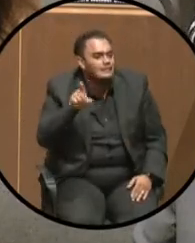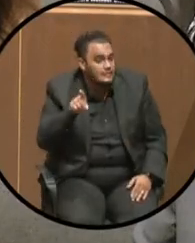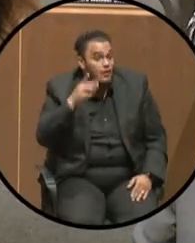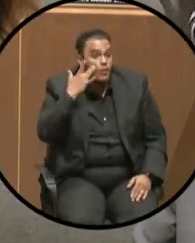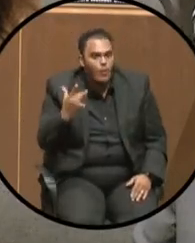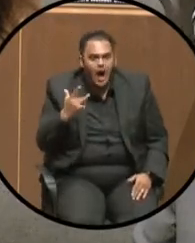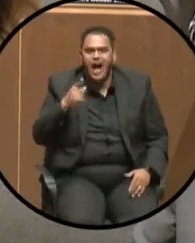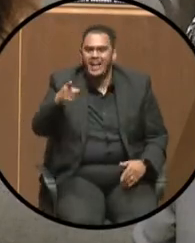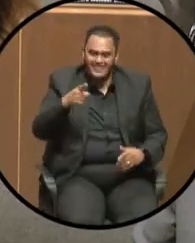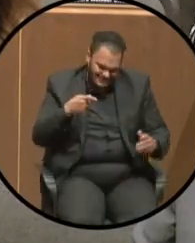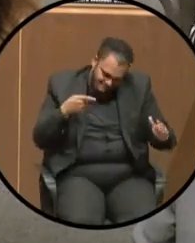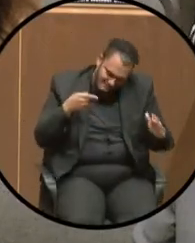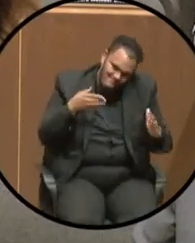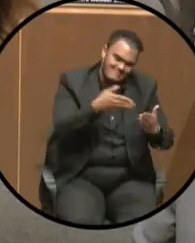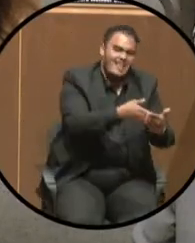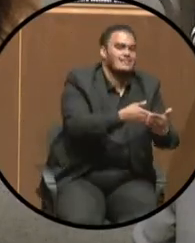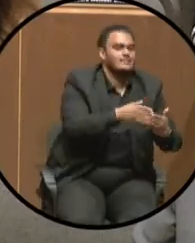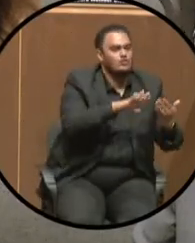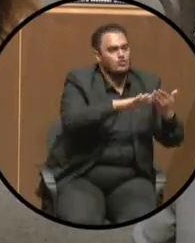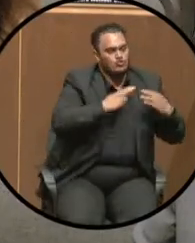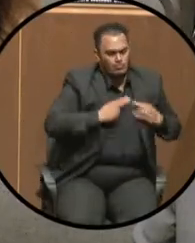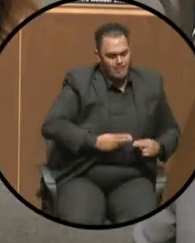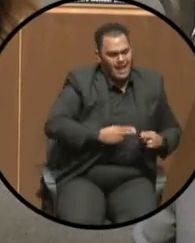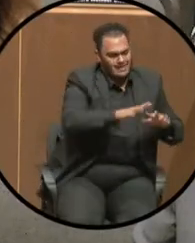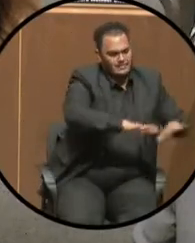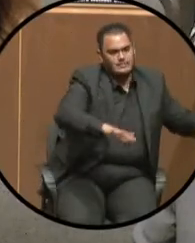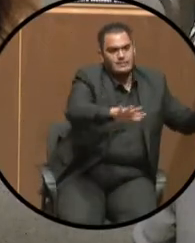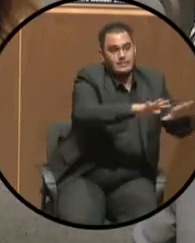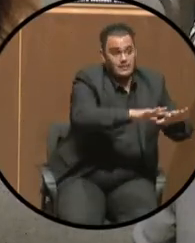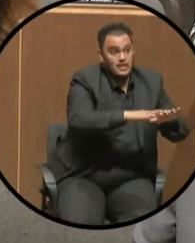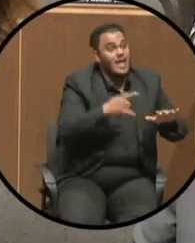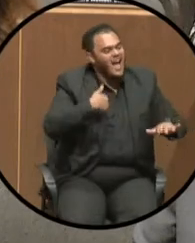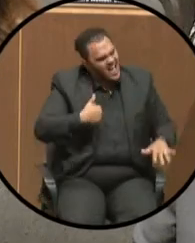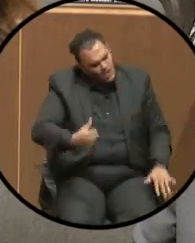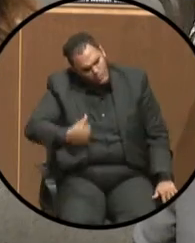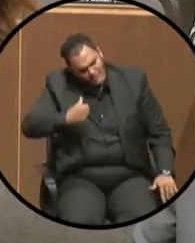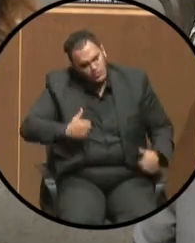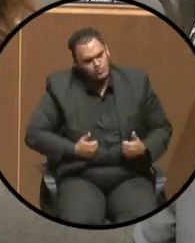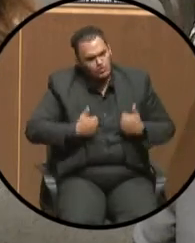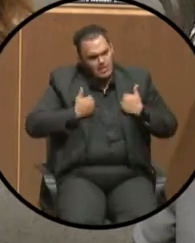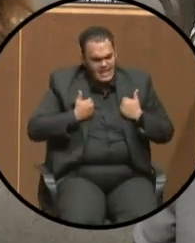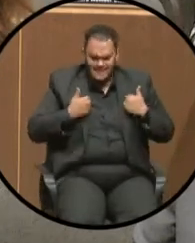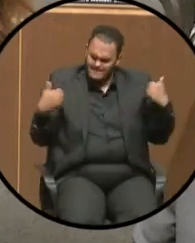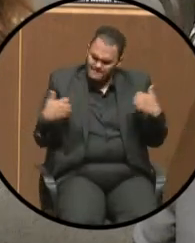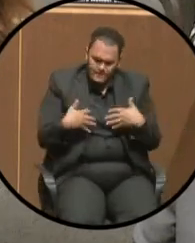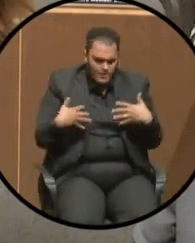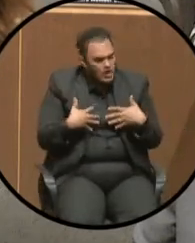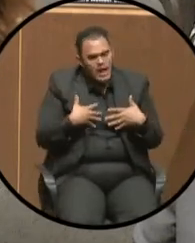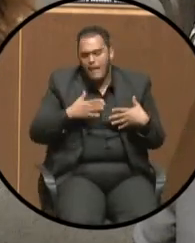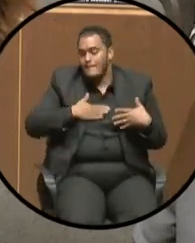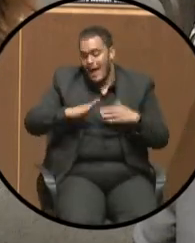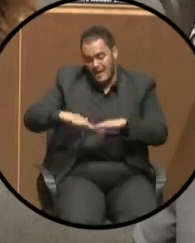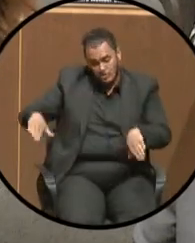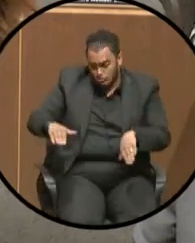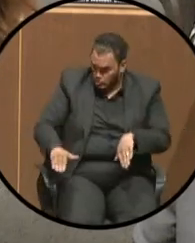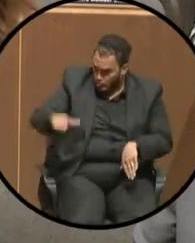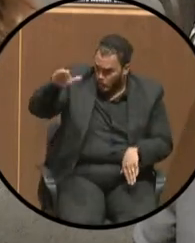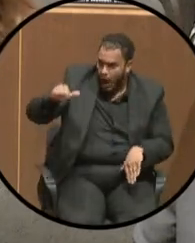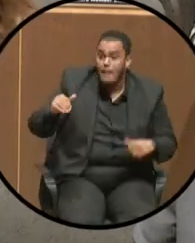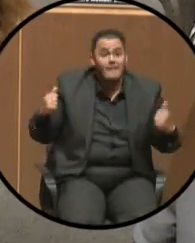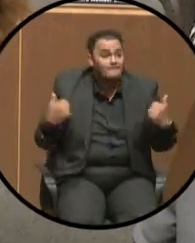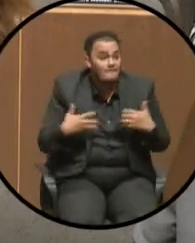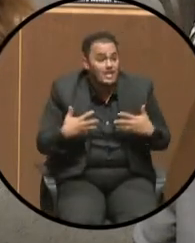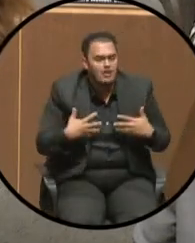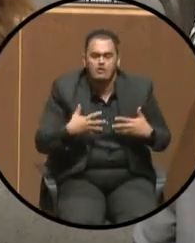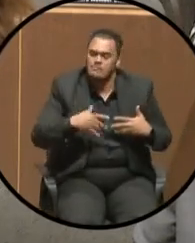to the vaccine, keeping everyone in fear. I refuse to live in fear, and I to teach my children to grow up fearful. Again, for a cold virus